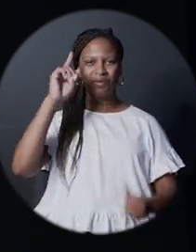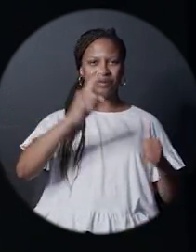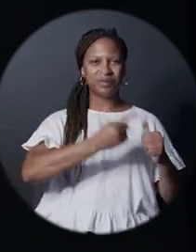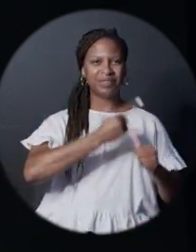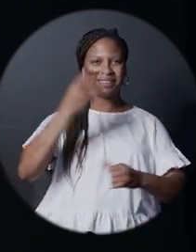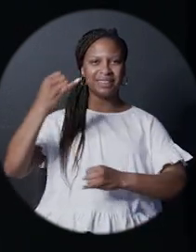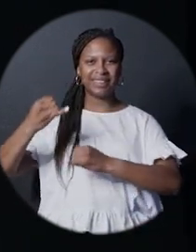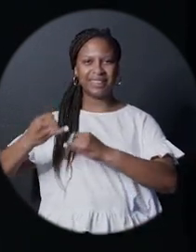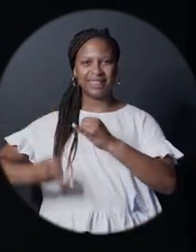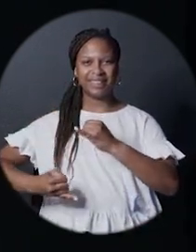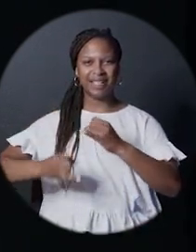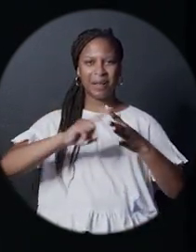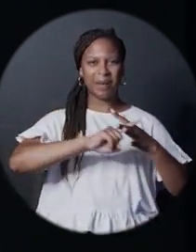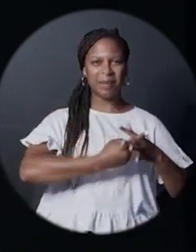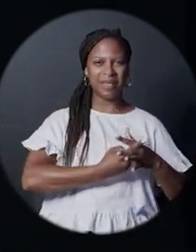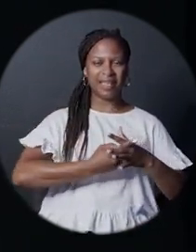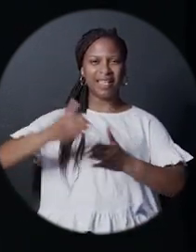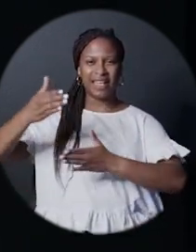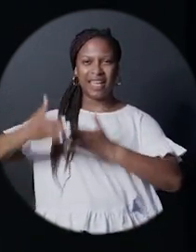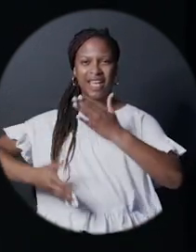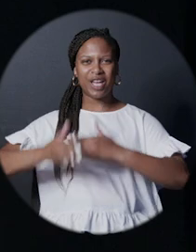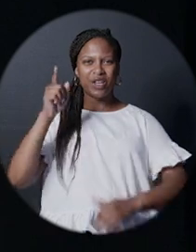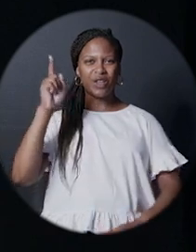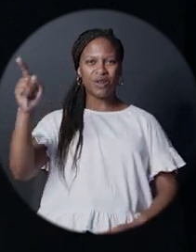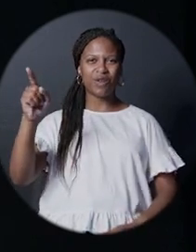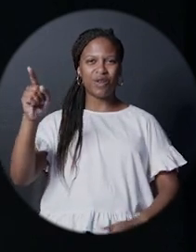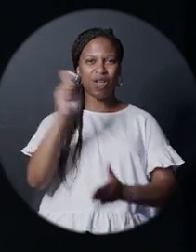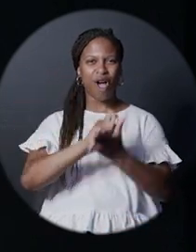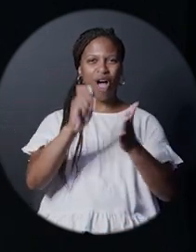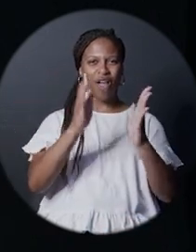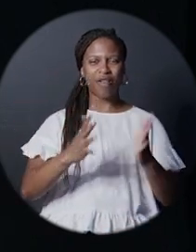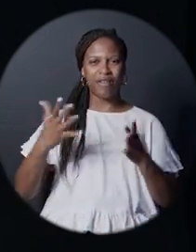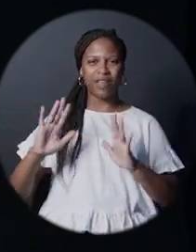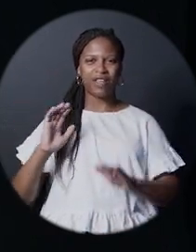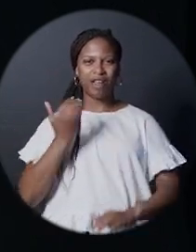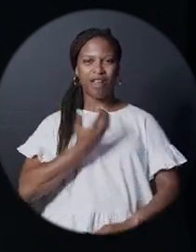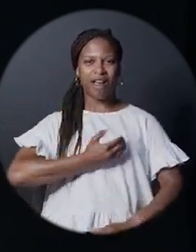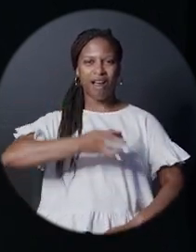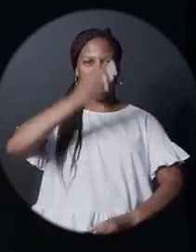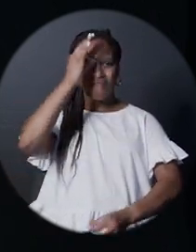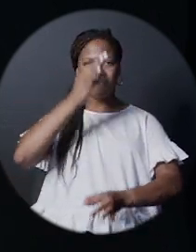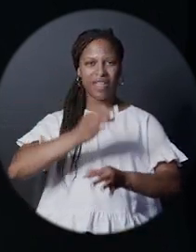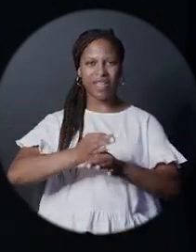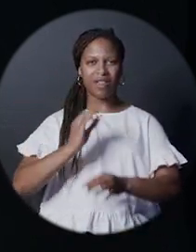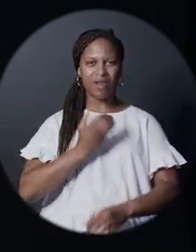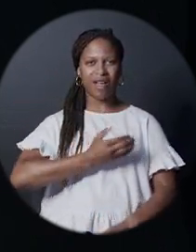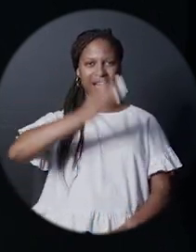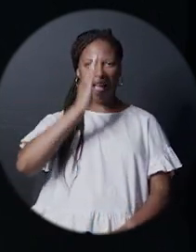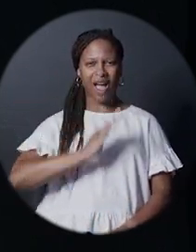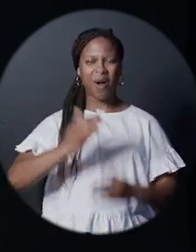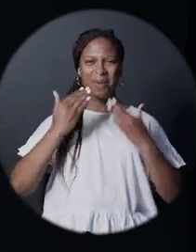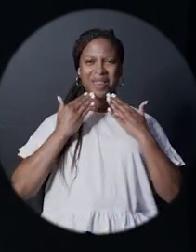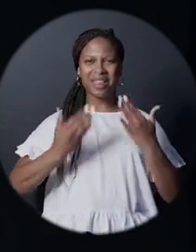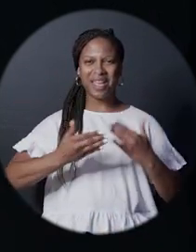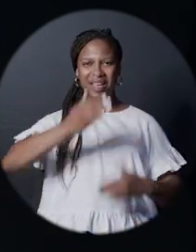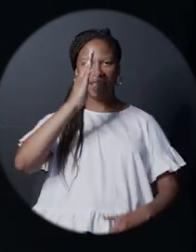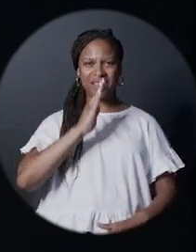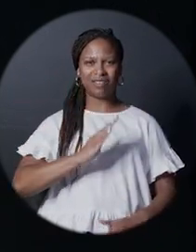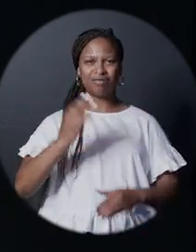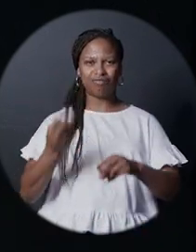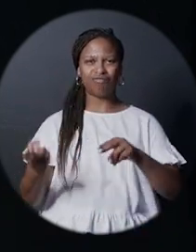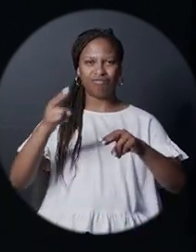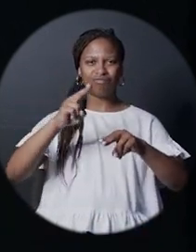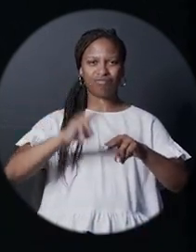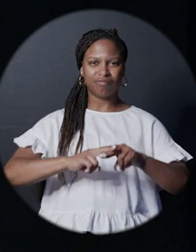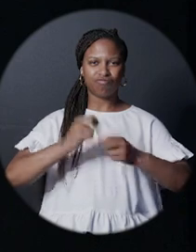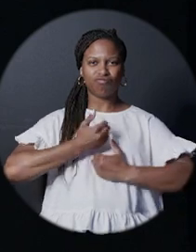Lord God. We know that you are the Alpha and the Omega. You're the beginning and the end, and you are the author and the finisher of our faith, oh God. Lord